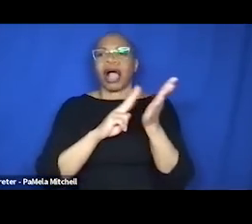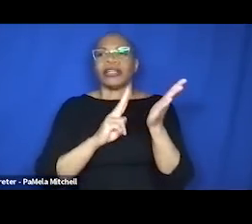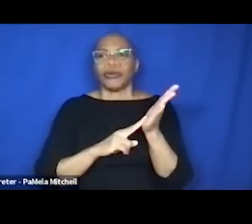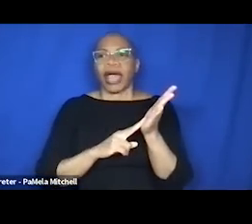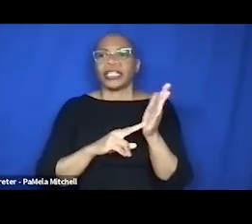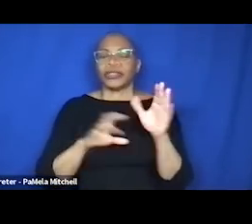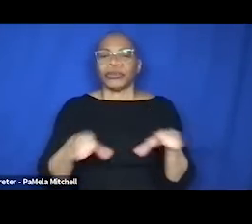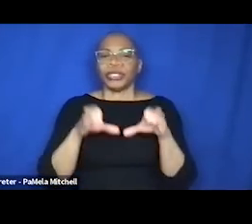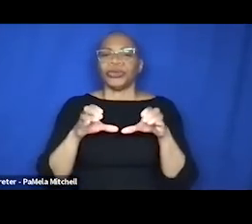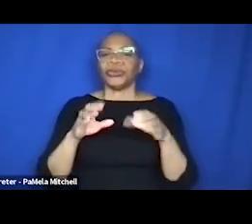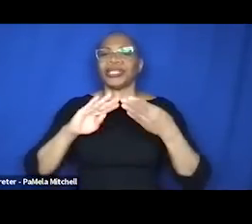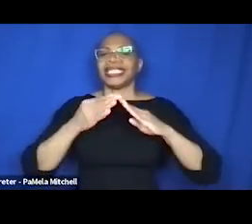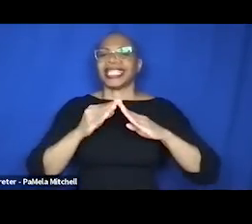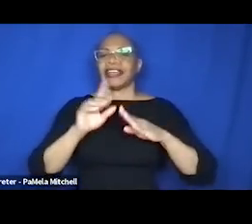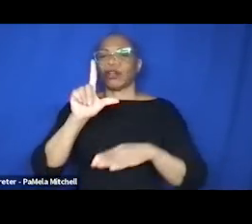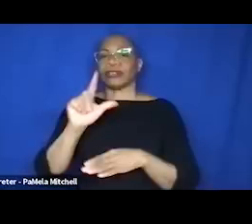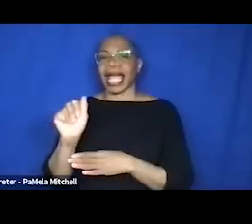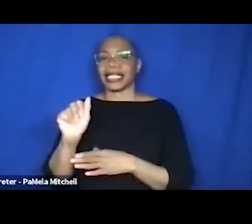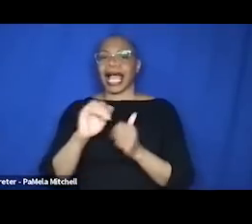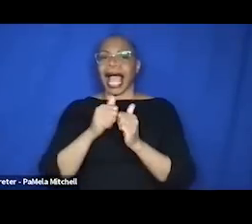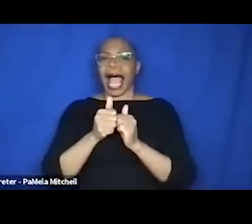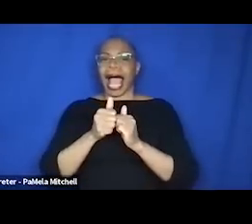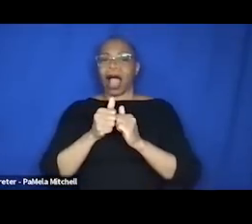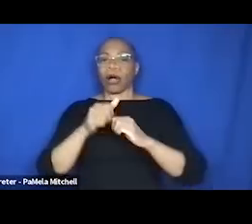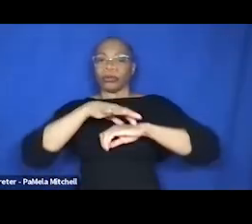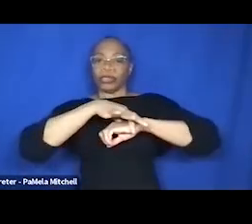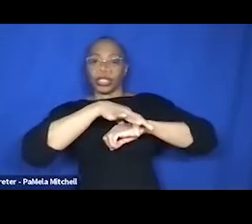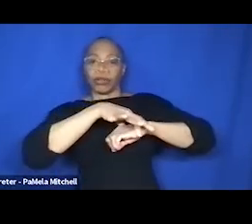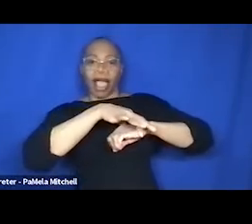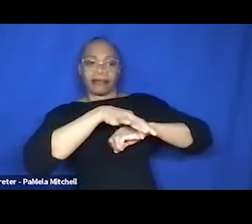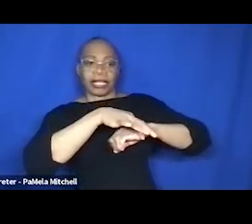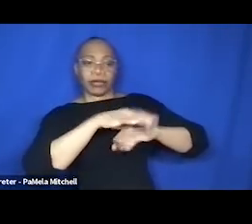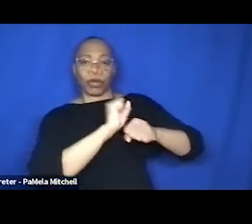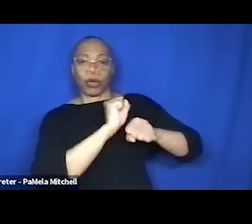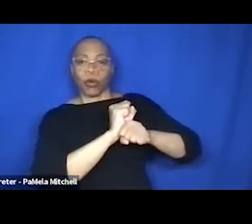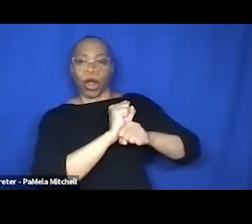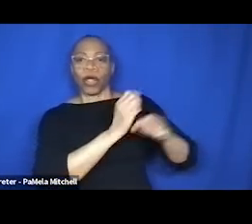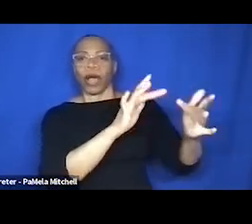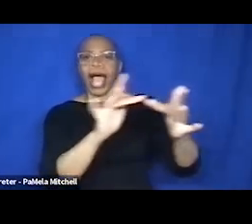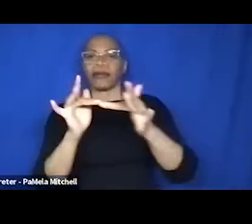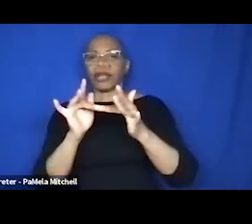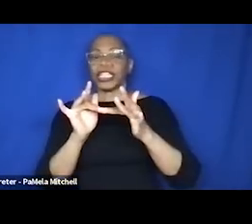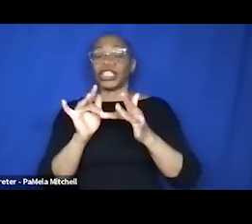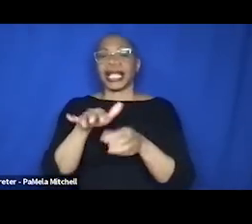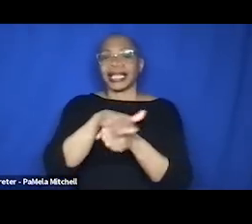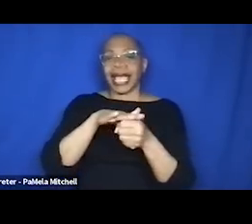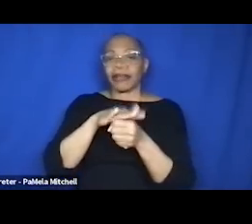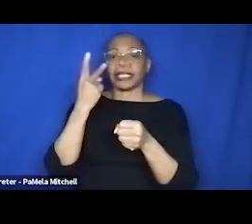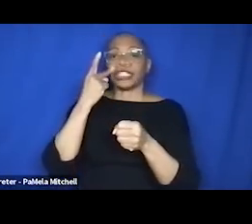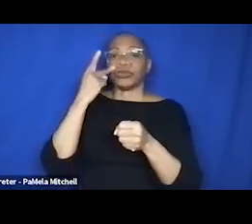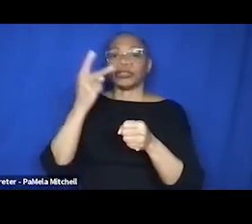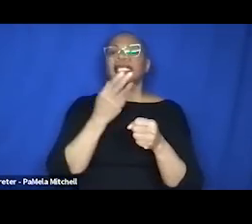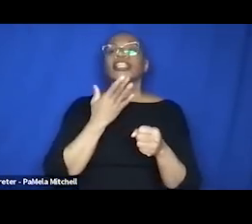And because we're geographical, the way we work is we do outreach in these areas that you see, the